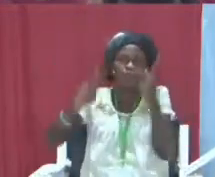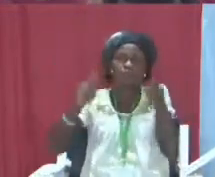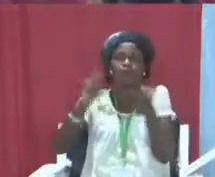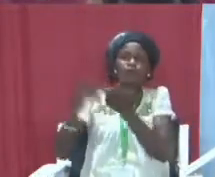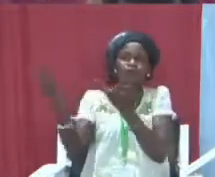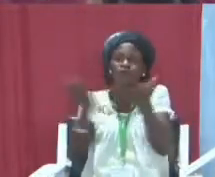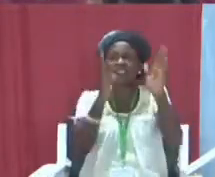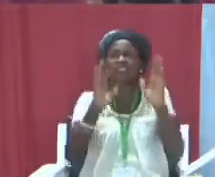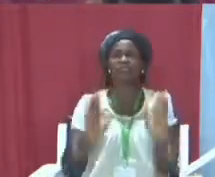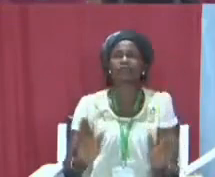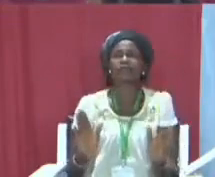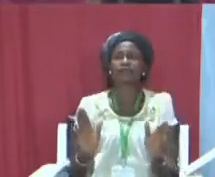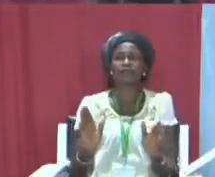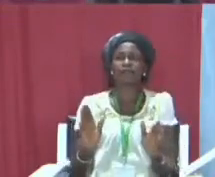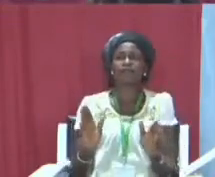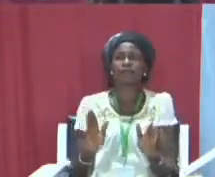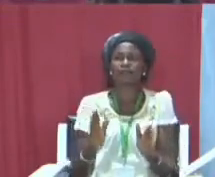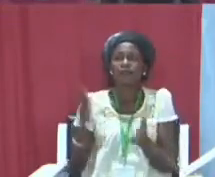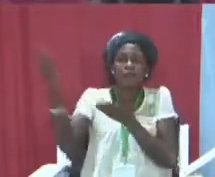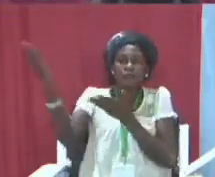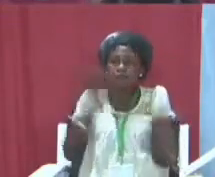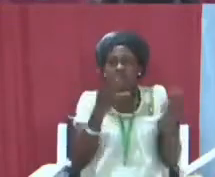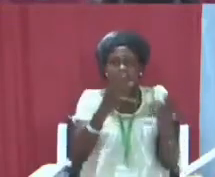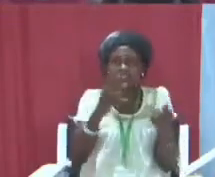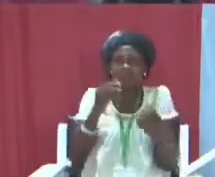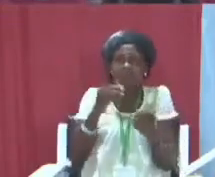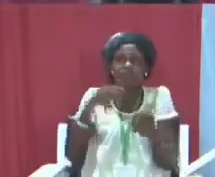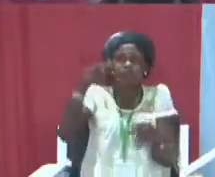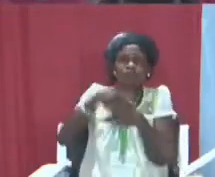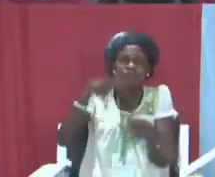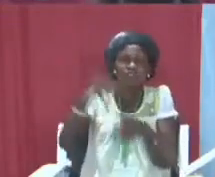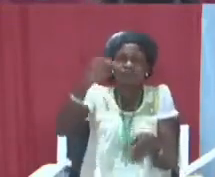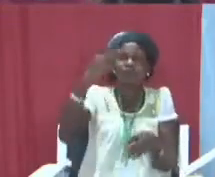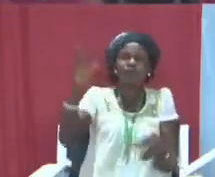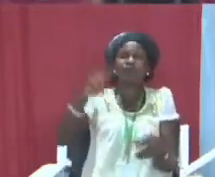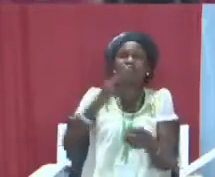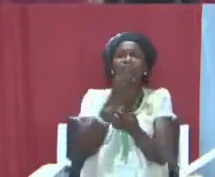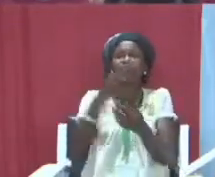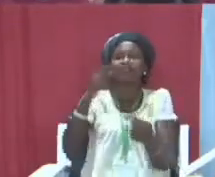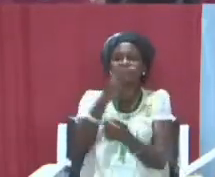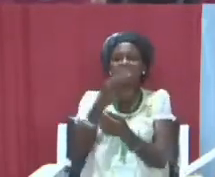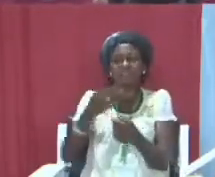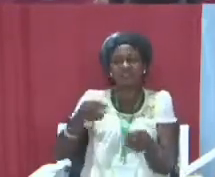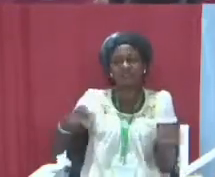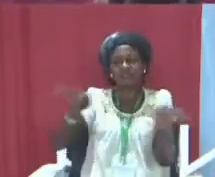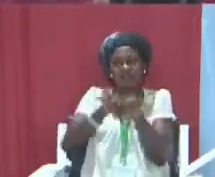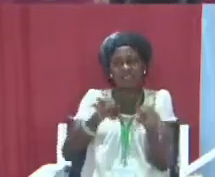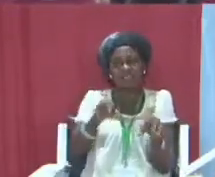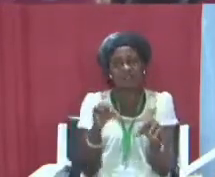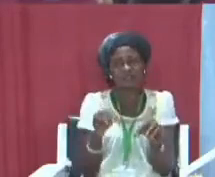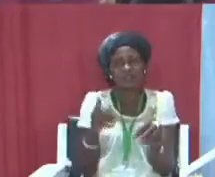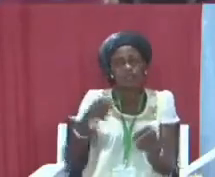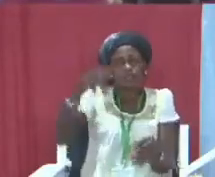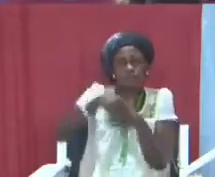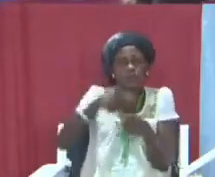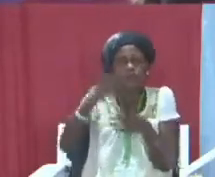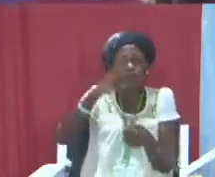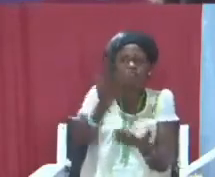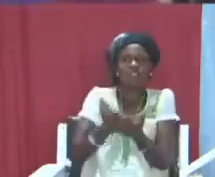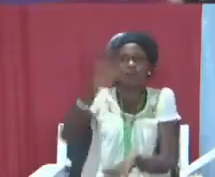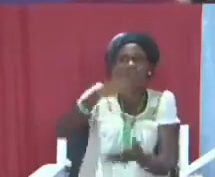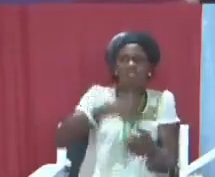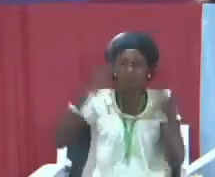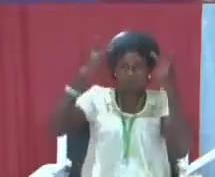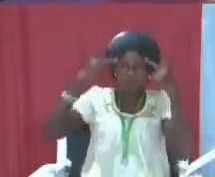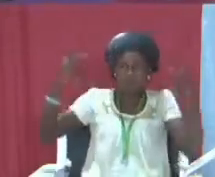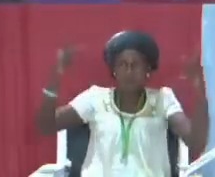slaves, rob them of their dignity and liberty, to rob them of their wealth and